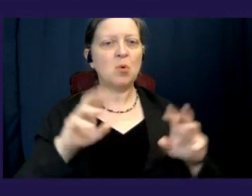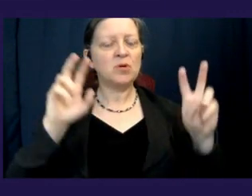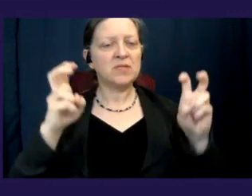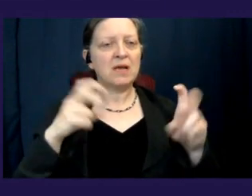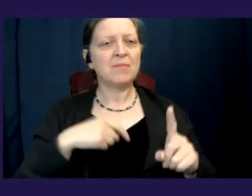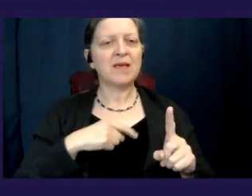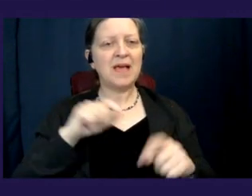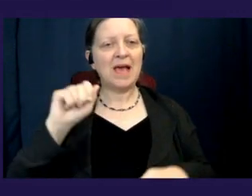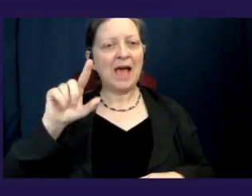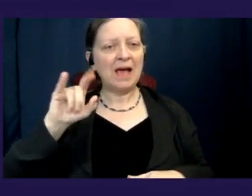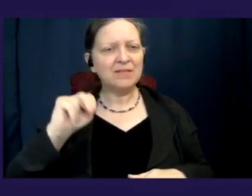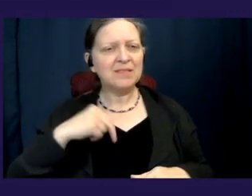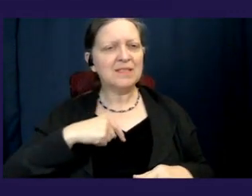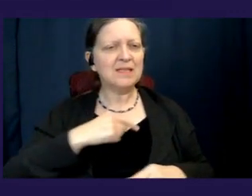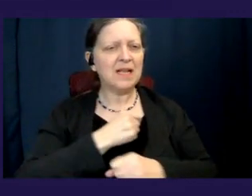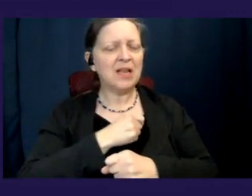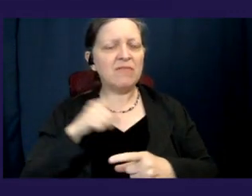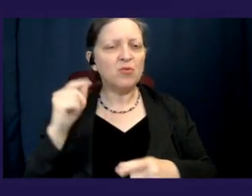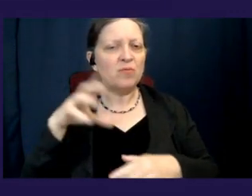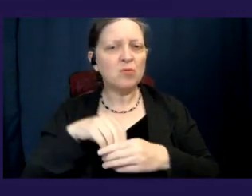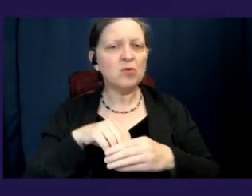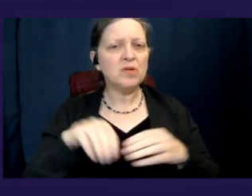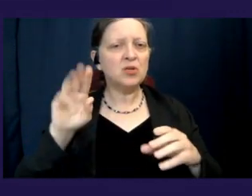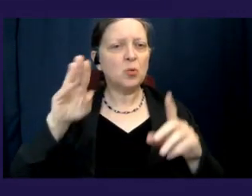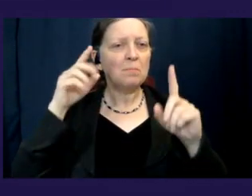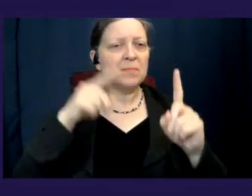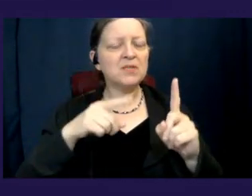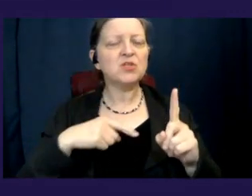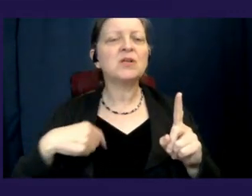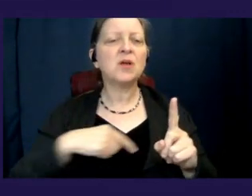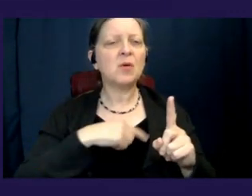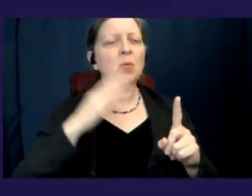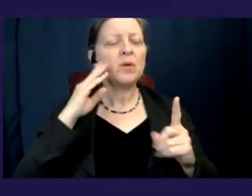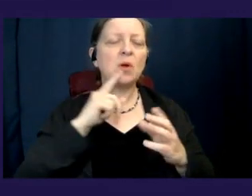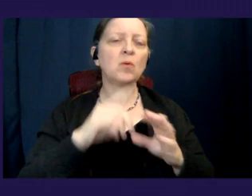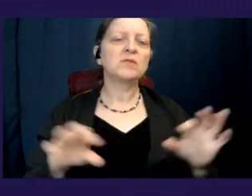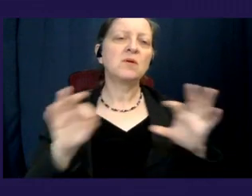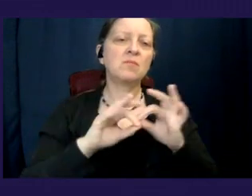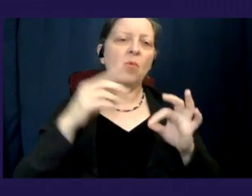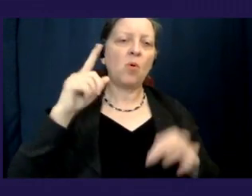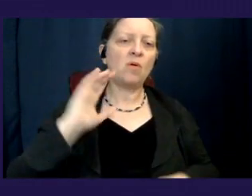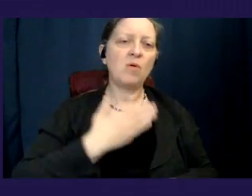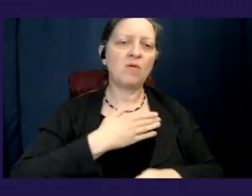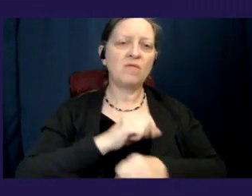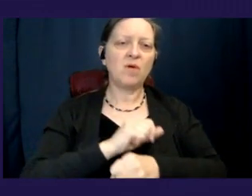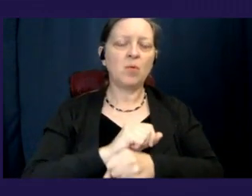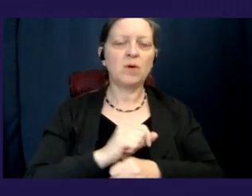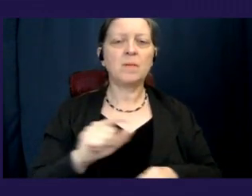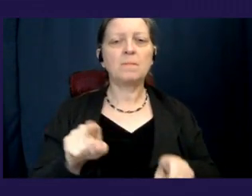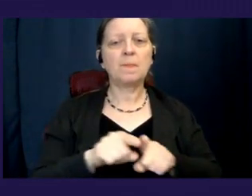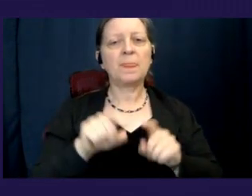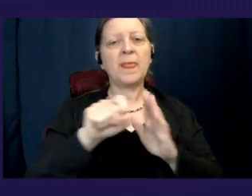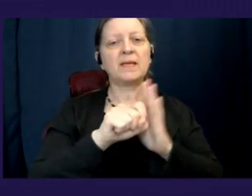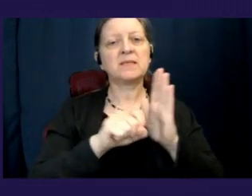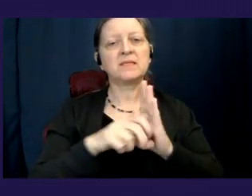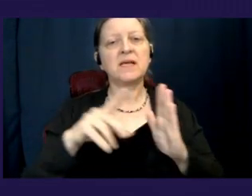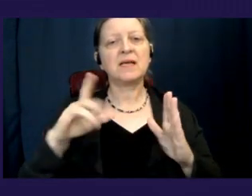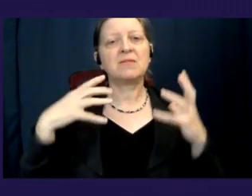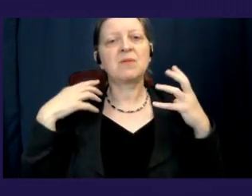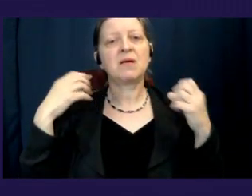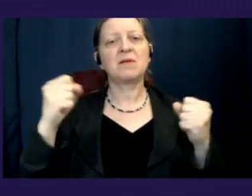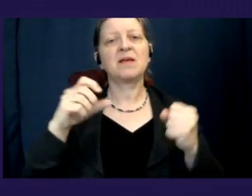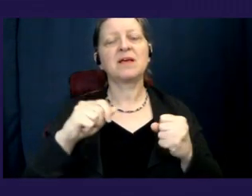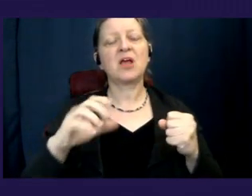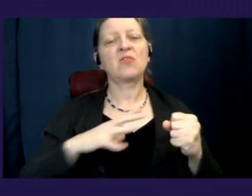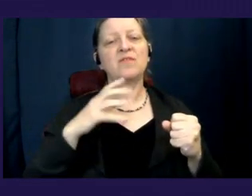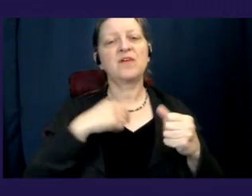of us in local and state public health know that it is critical to all of the work that we do. So as a state public health official, I'm the chief medical officer for the state of Alaska, and I'm also